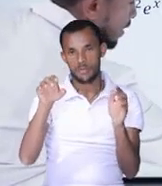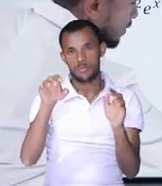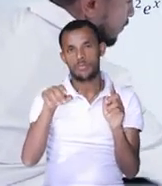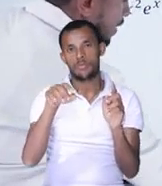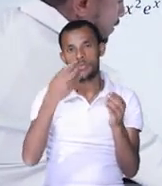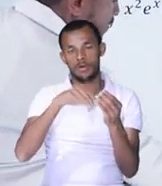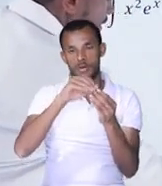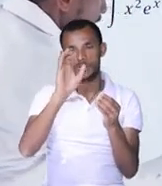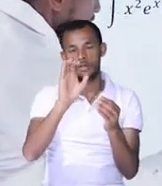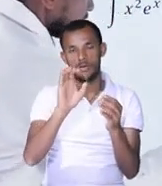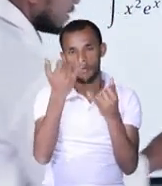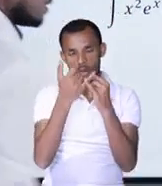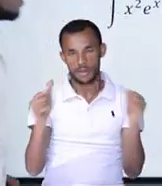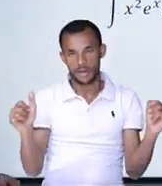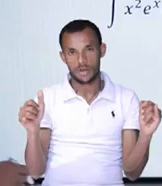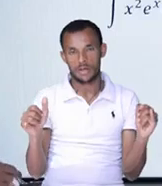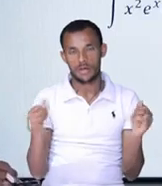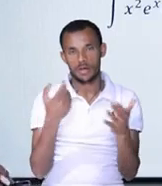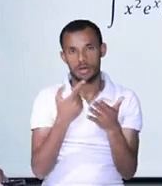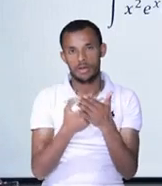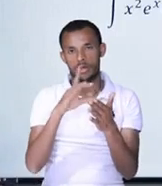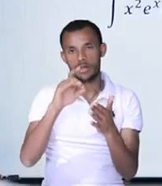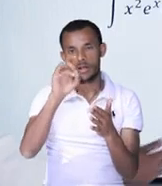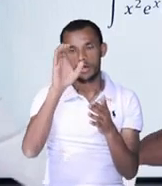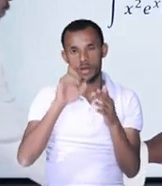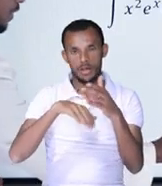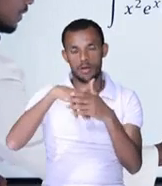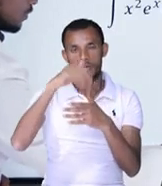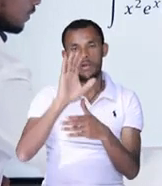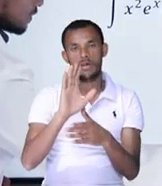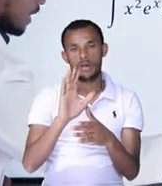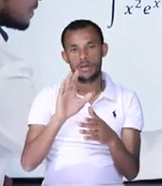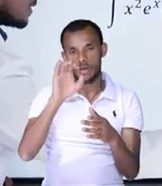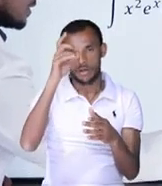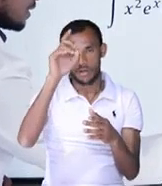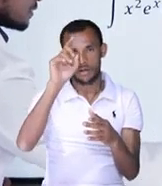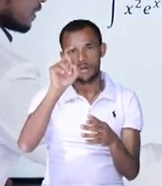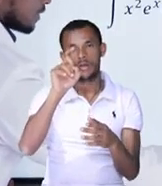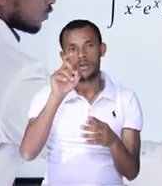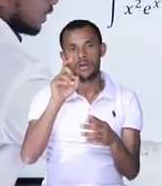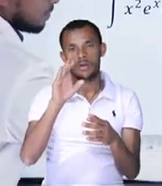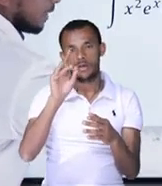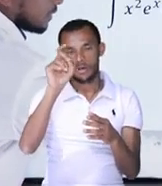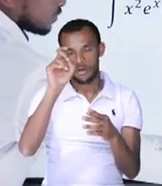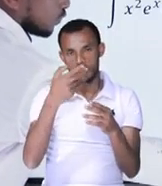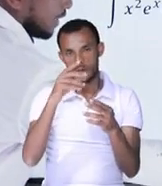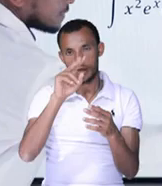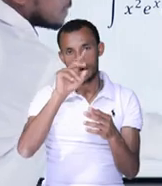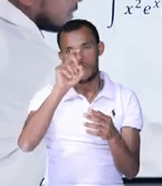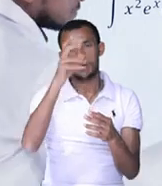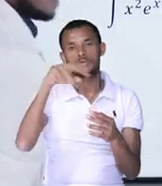So by factoring e raised to x outside, you will have this one, e raised to x times x squared